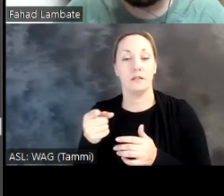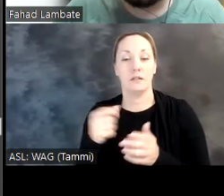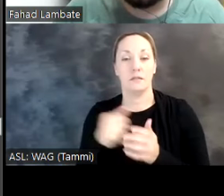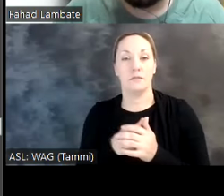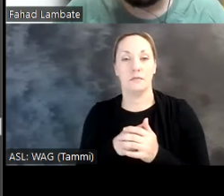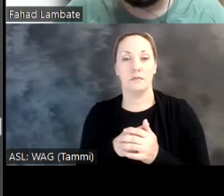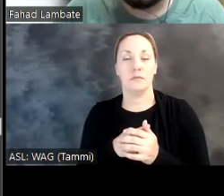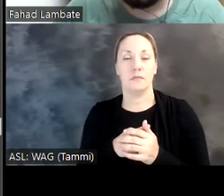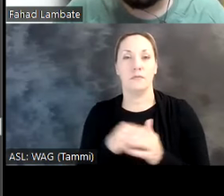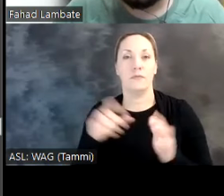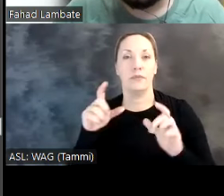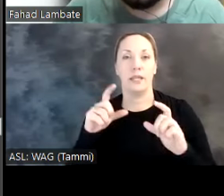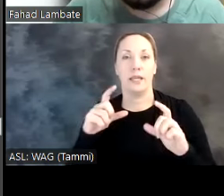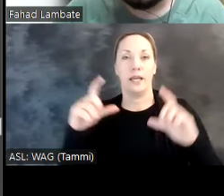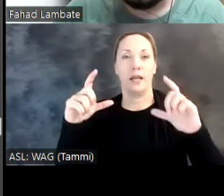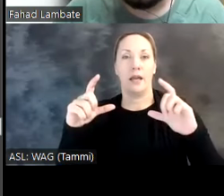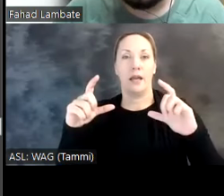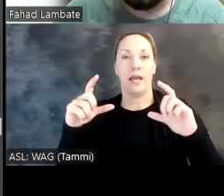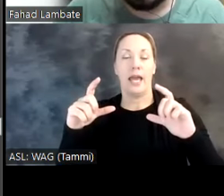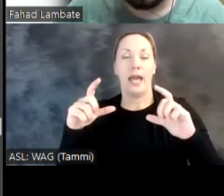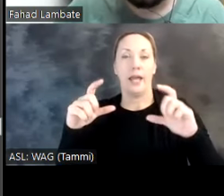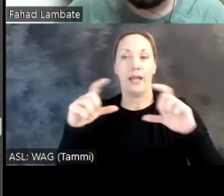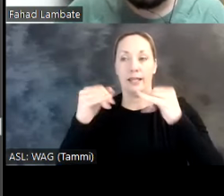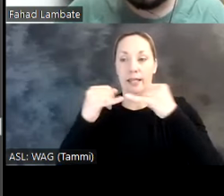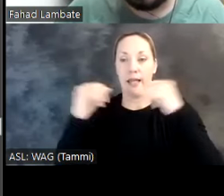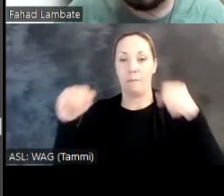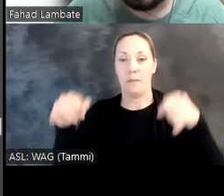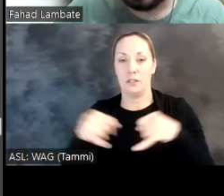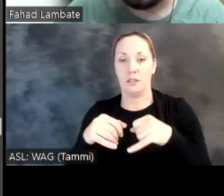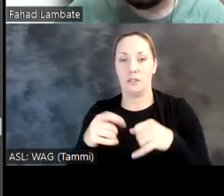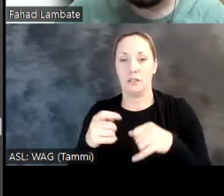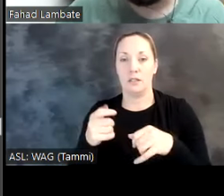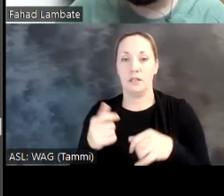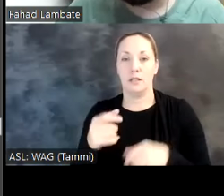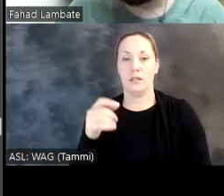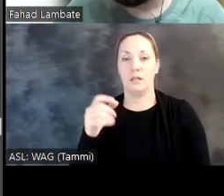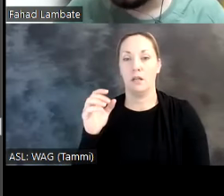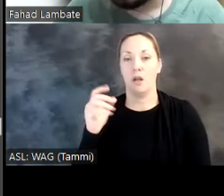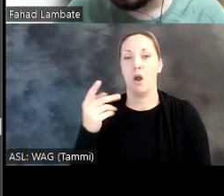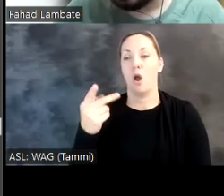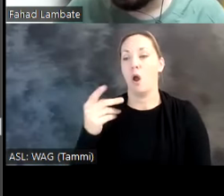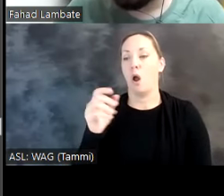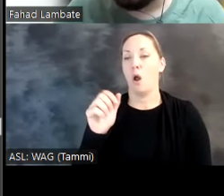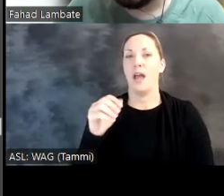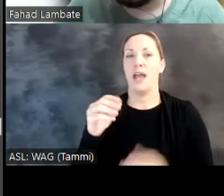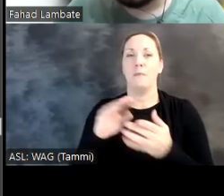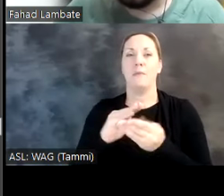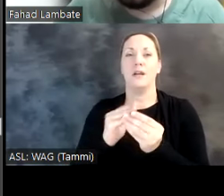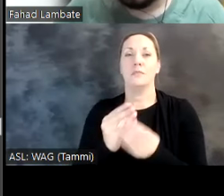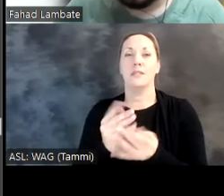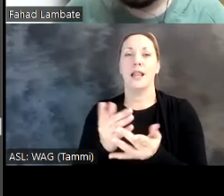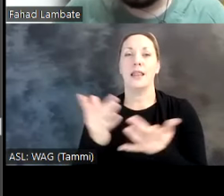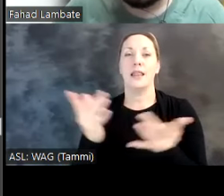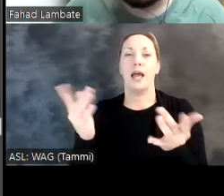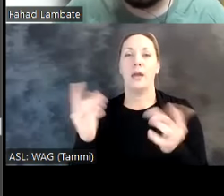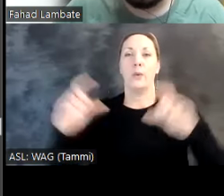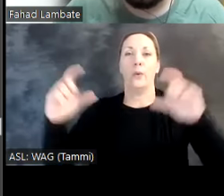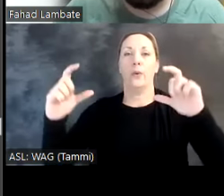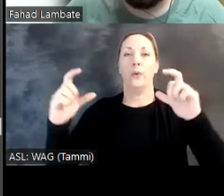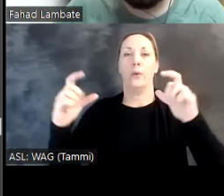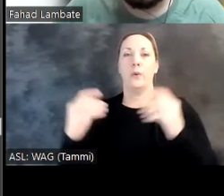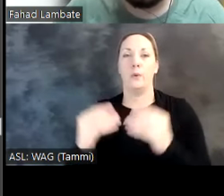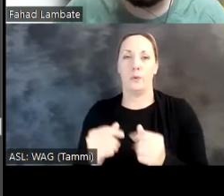becomes slightly the opacity increases as soon as it receives keyboard focus. So this is